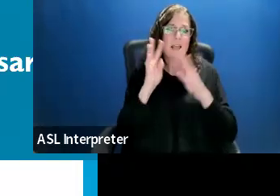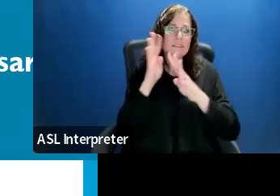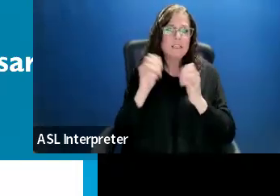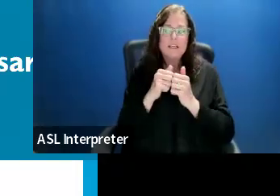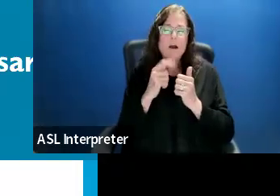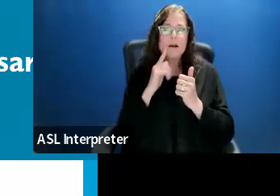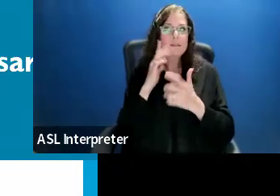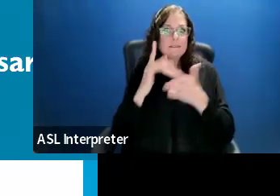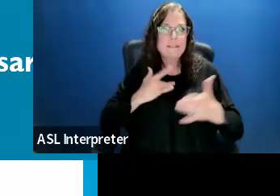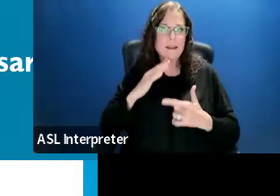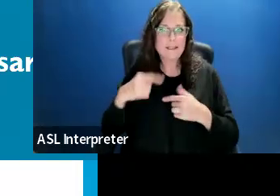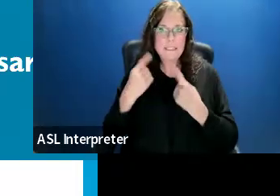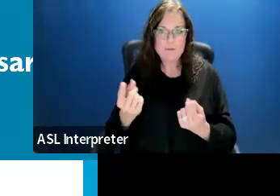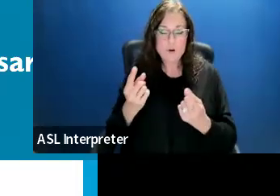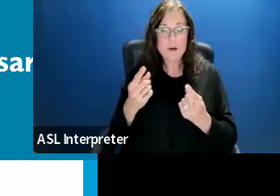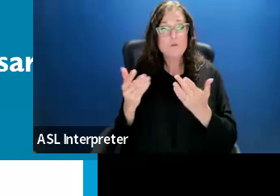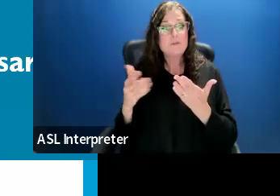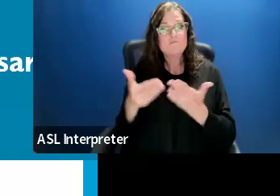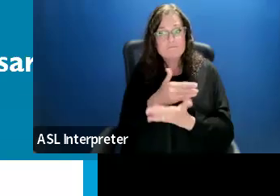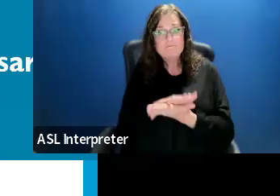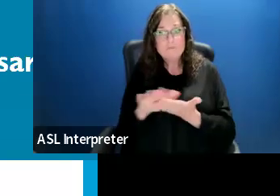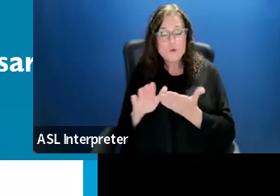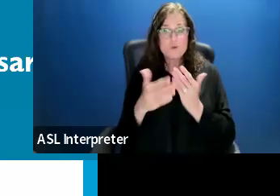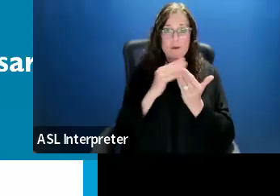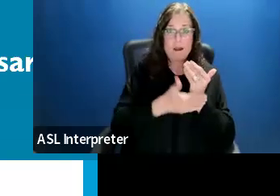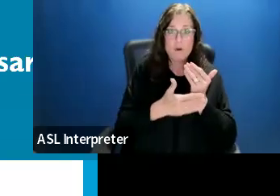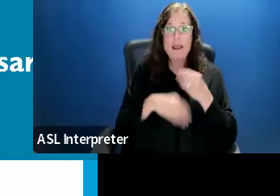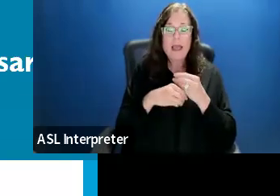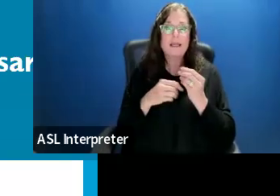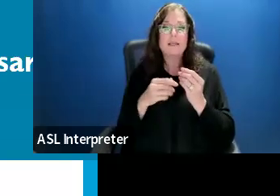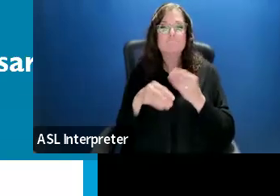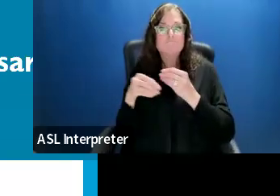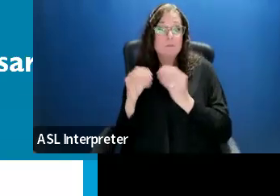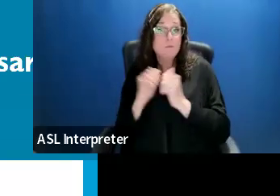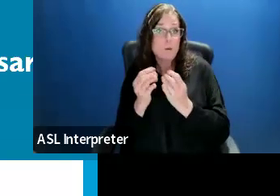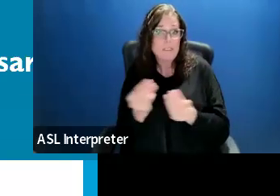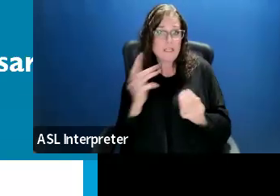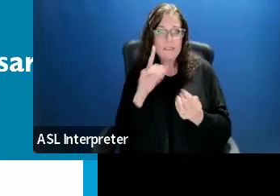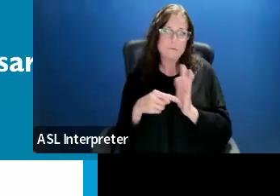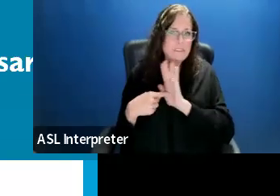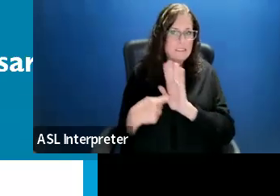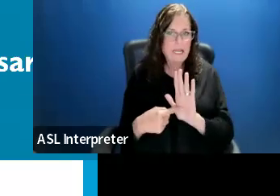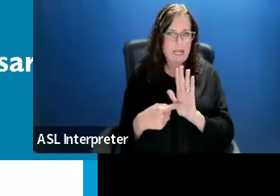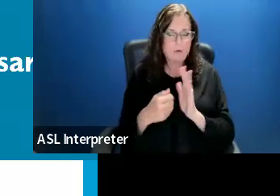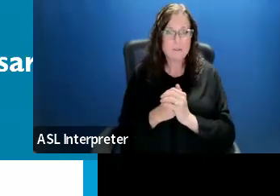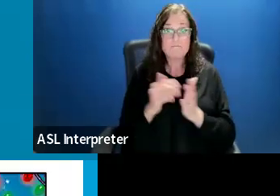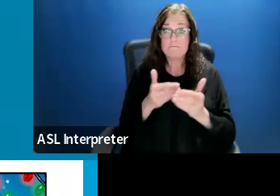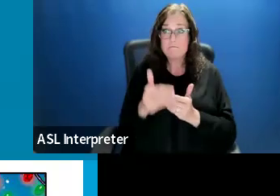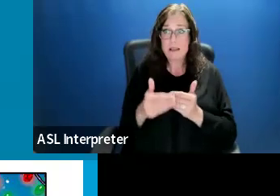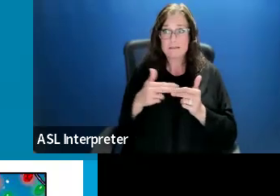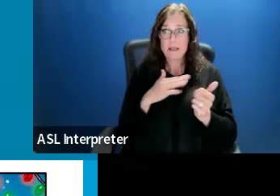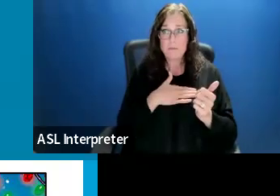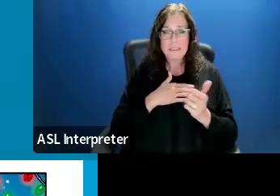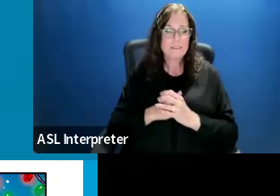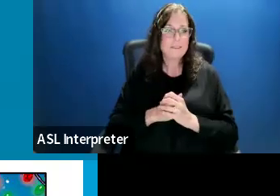as ever. We've freshened up the cover and have added bonus materials to make this one stand out. Next slide,